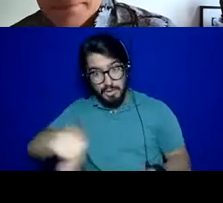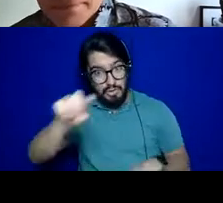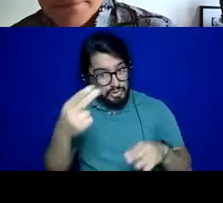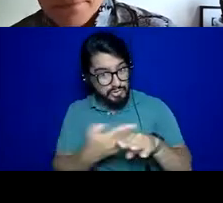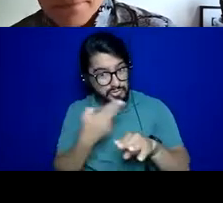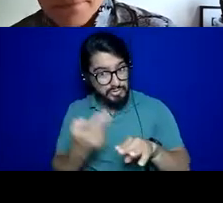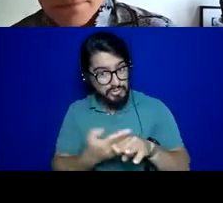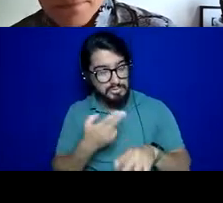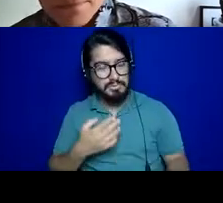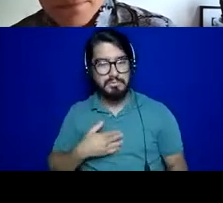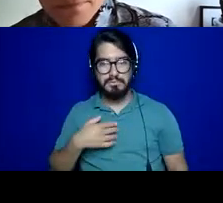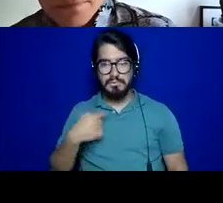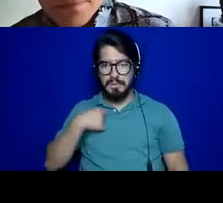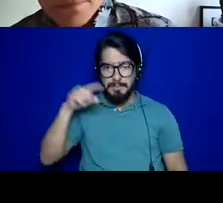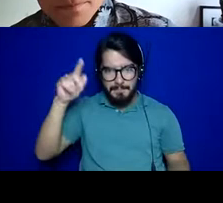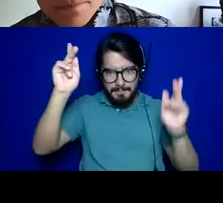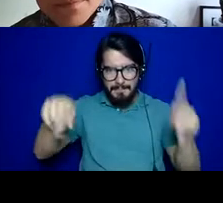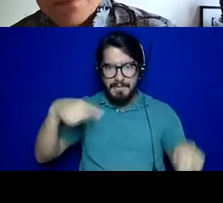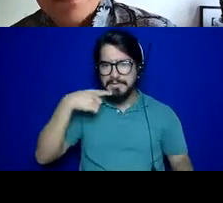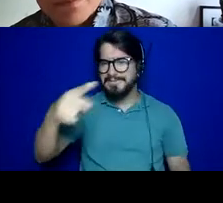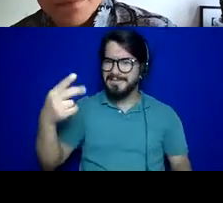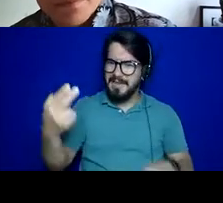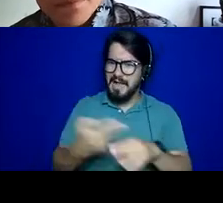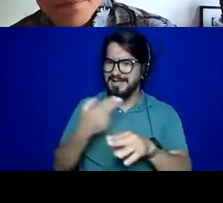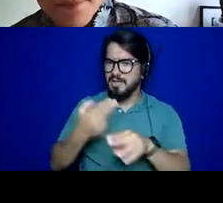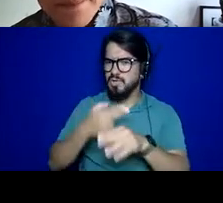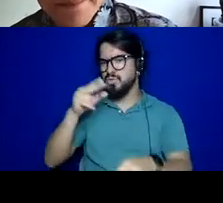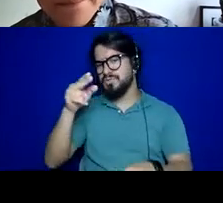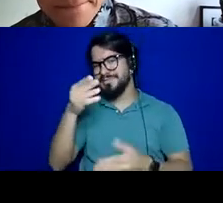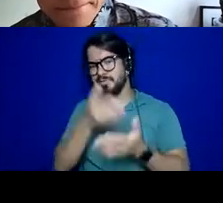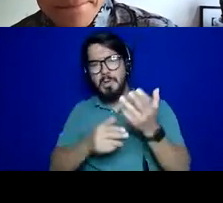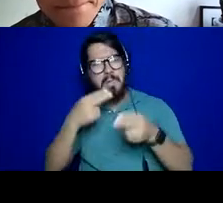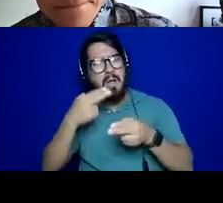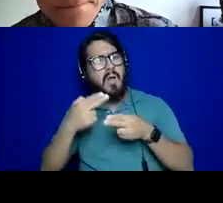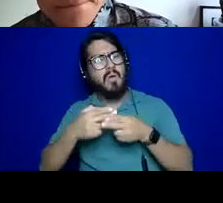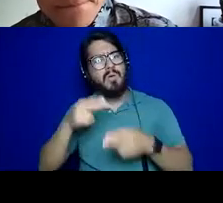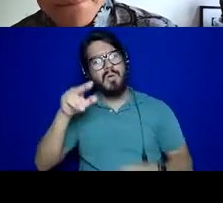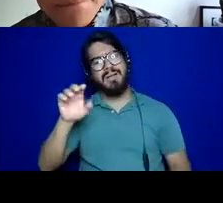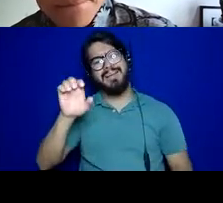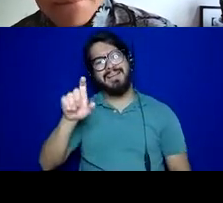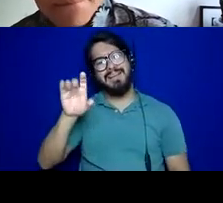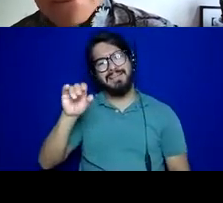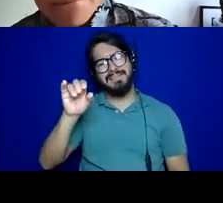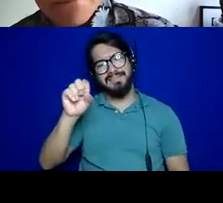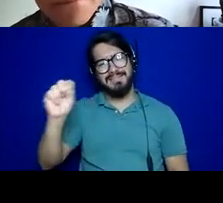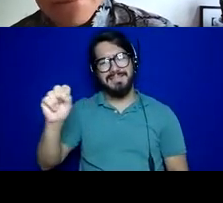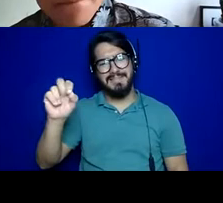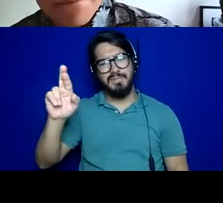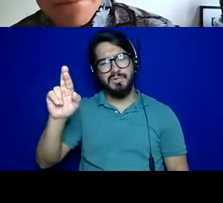I've used like some EXIF reader things that you can, where you just, like you said, upload the tool and